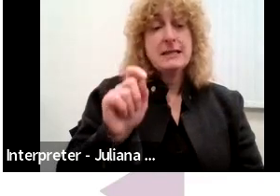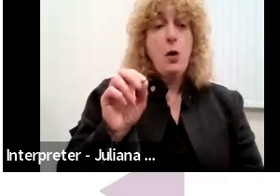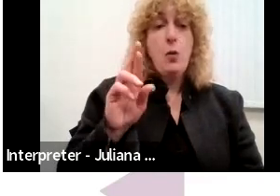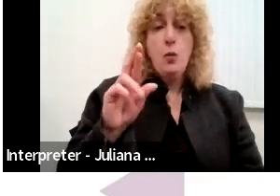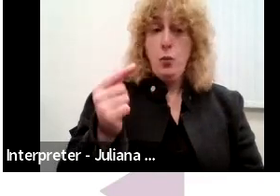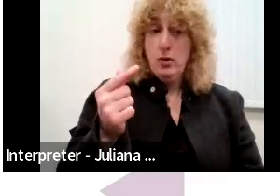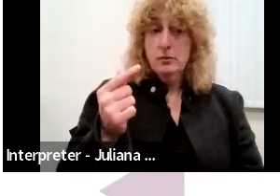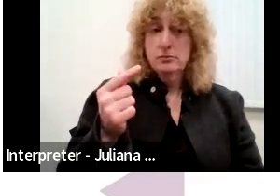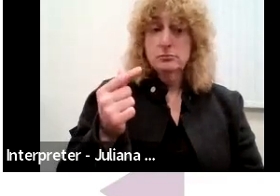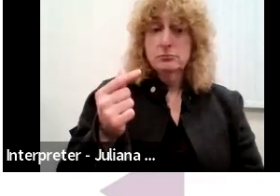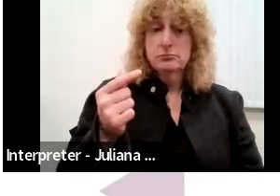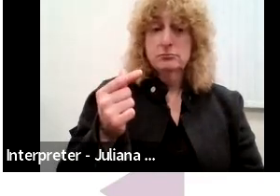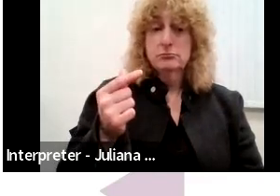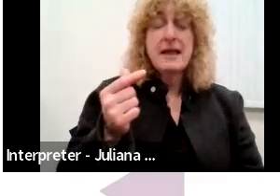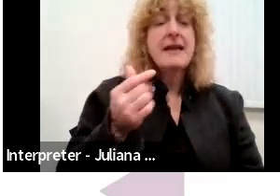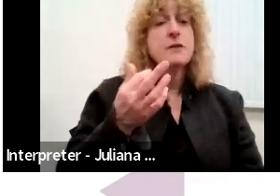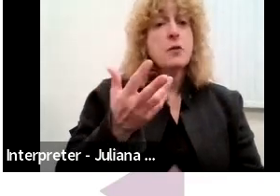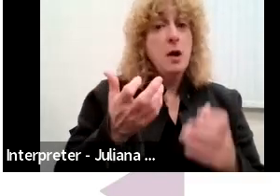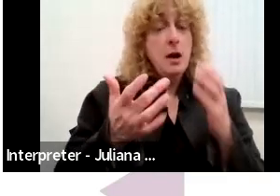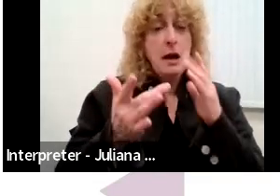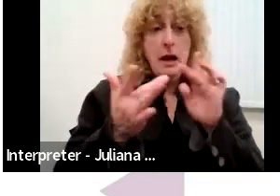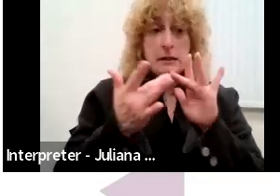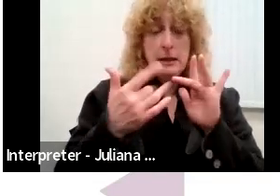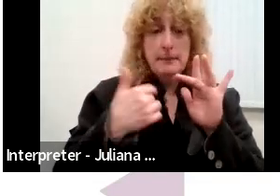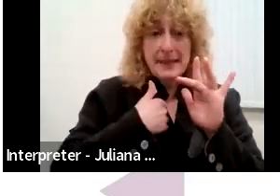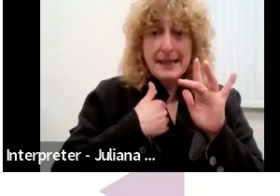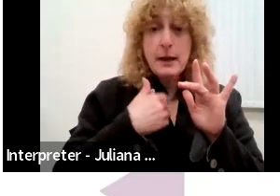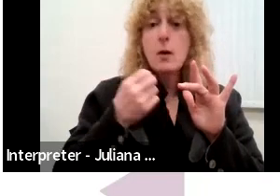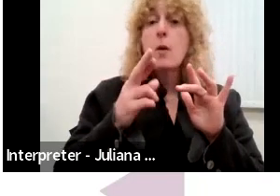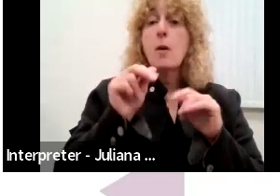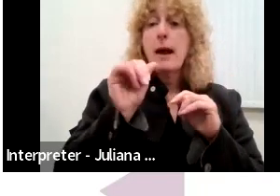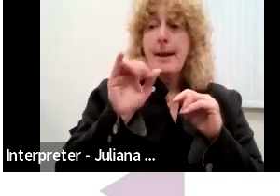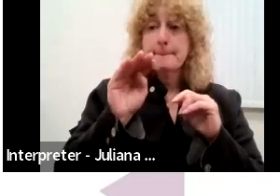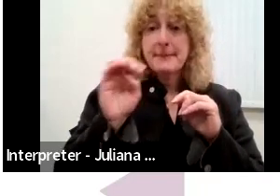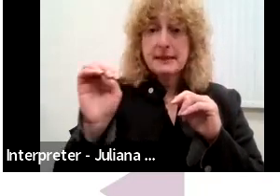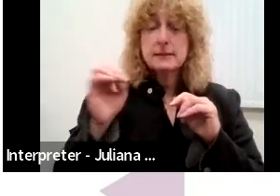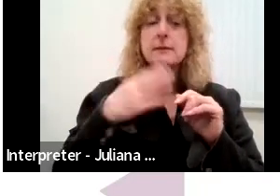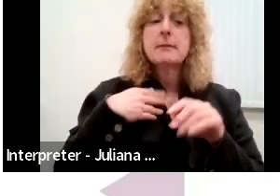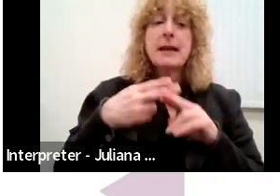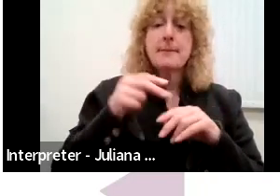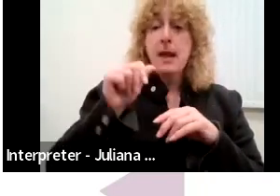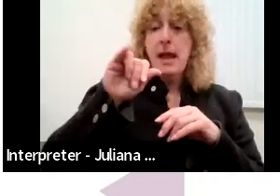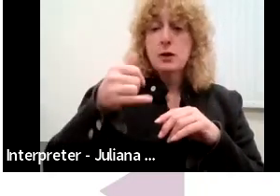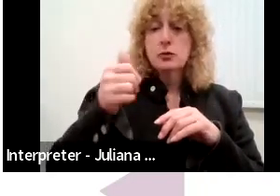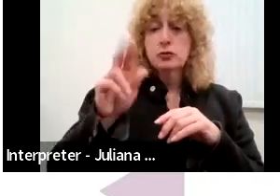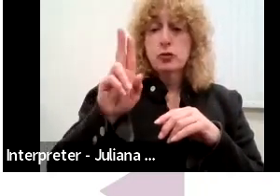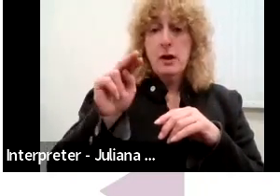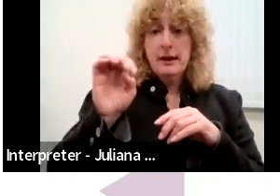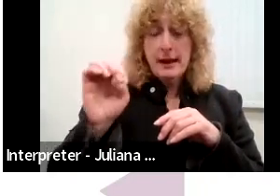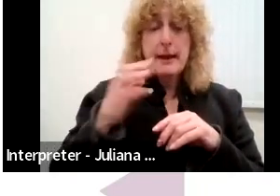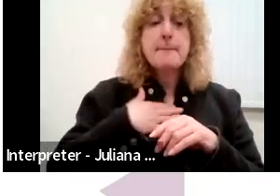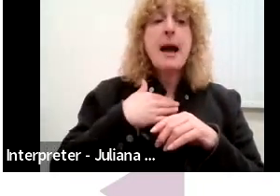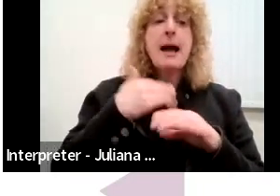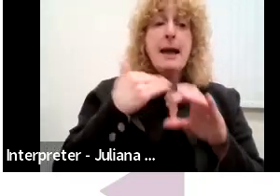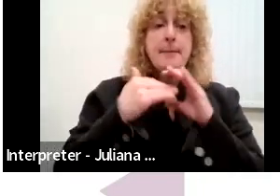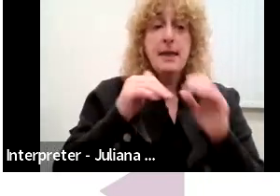mymdrc.org. If you would like to contact me or Amy, my name is Ajanay and my email is